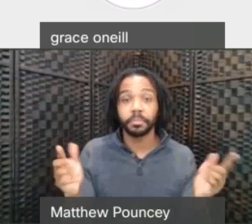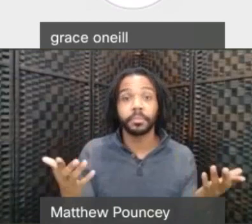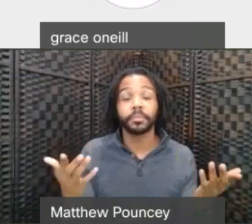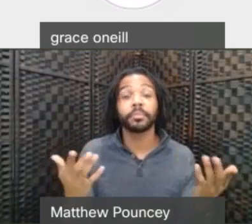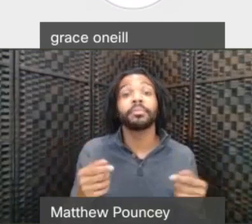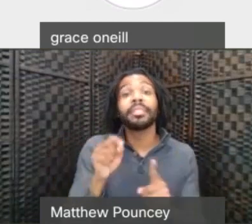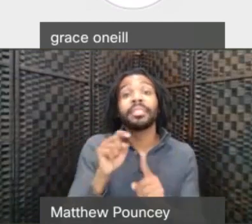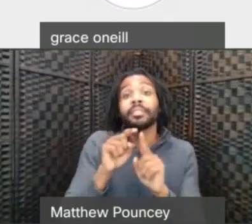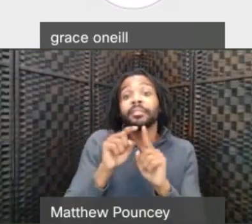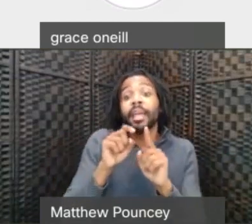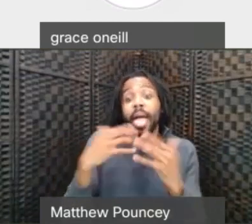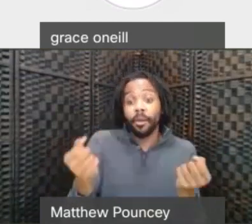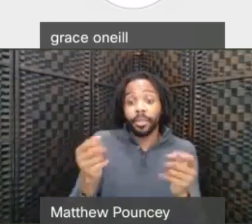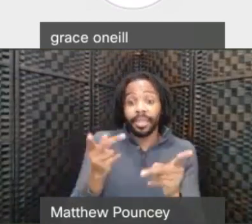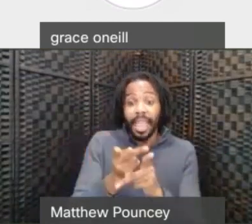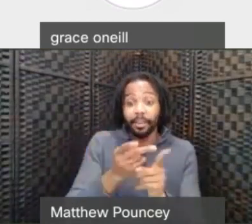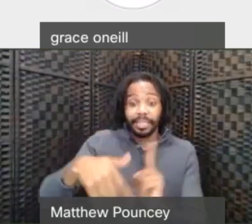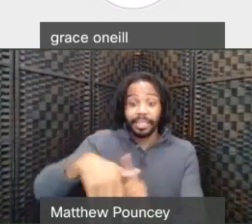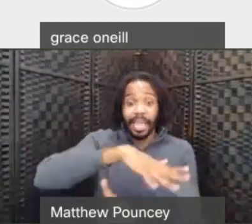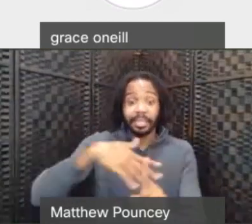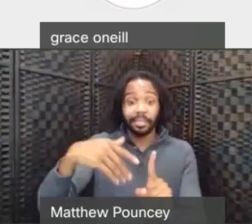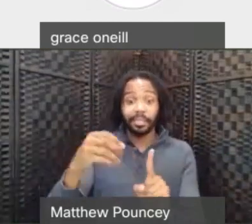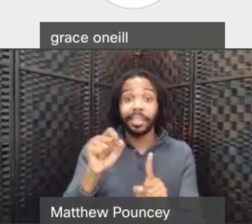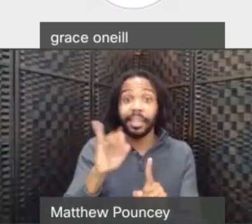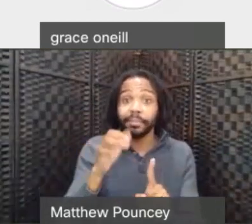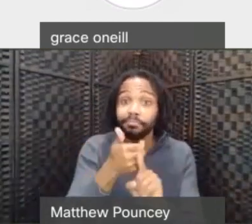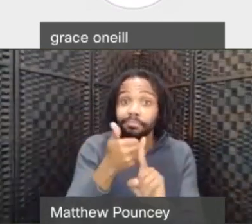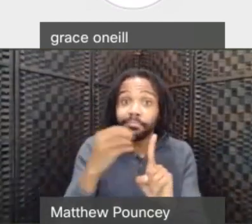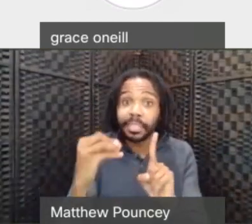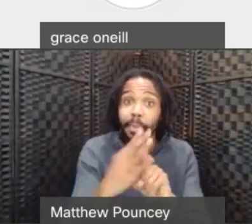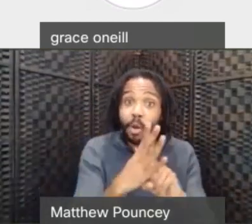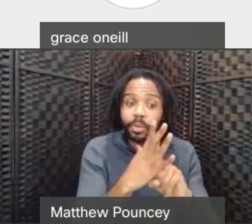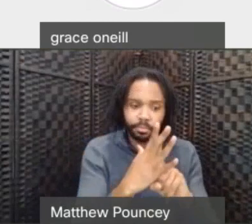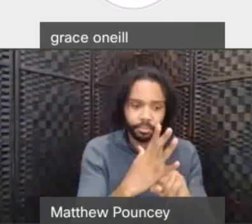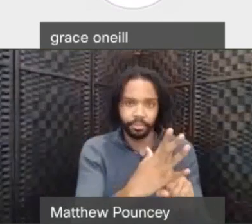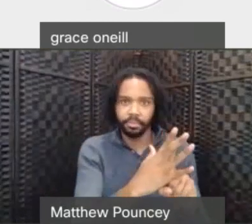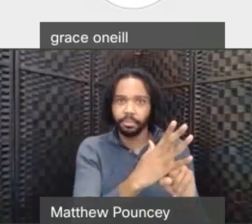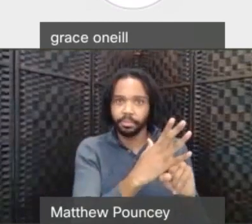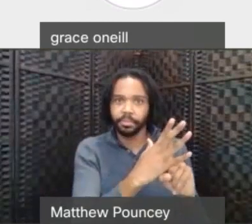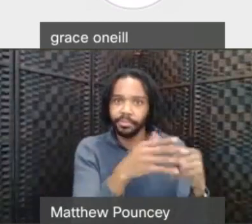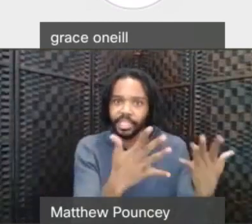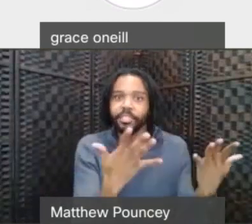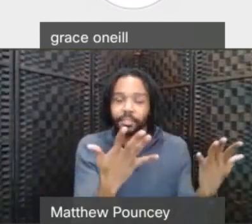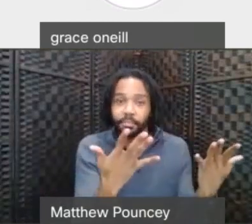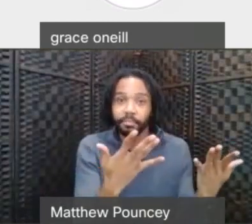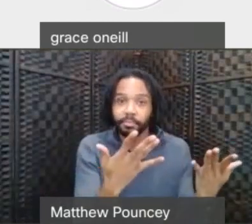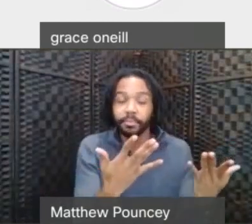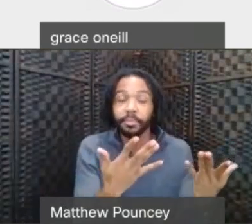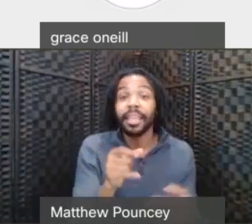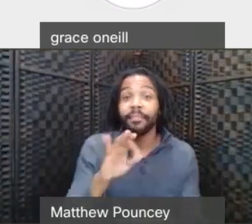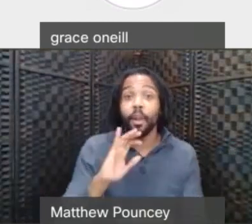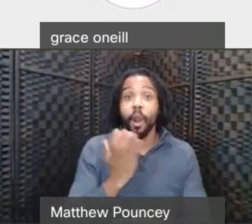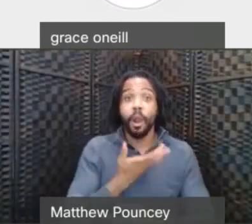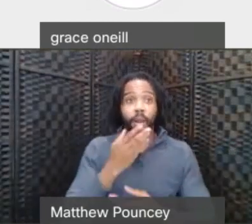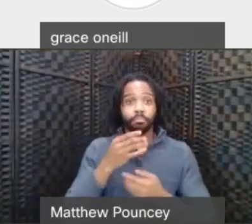healthcare setting, an exposure is still an exposure. If that changes, of course, we will update our guidance and let you know at that time.